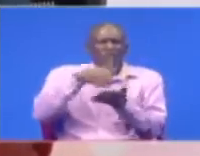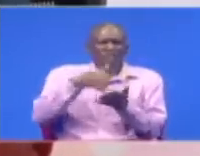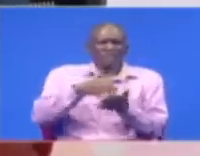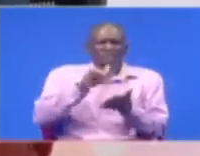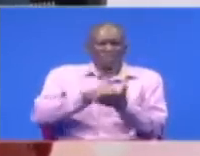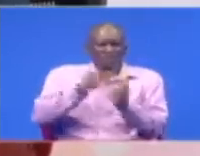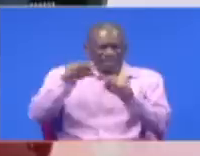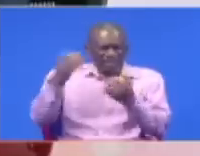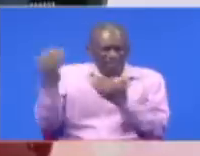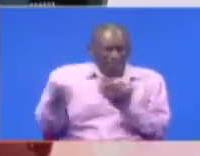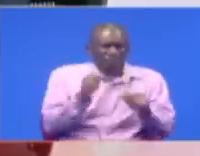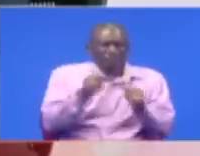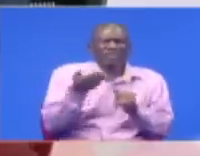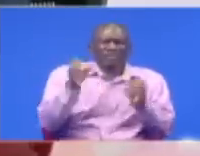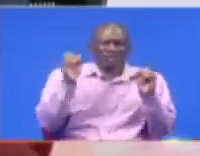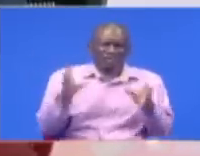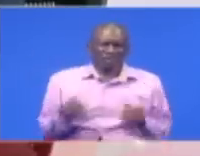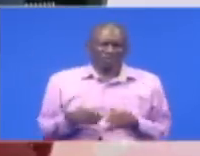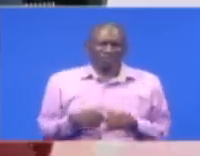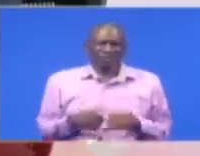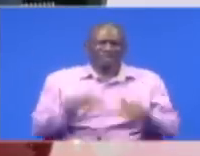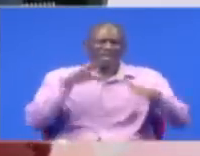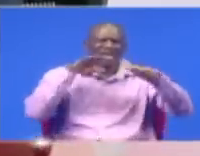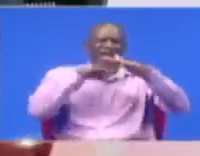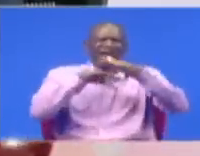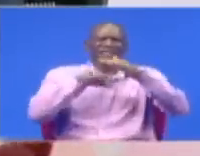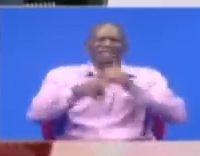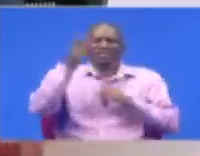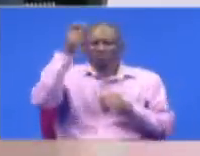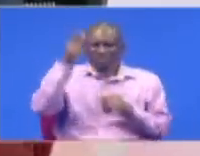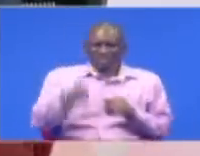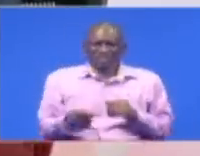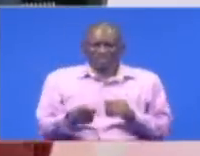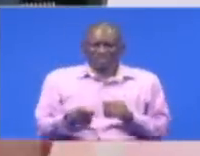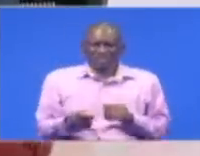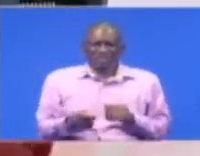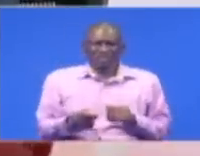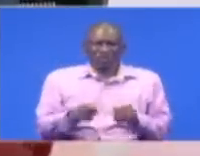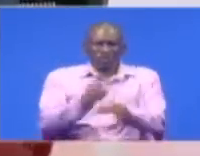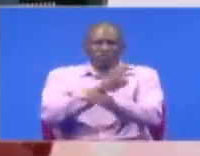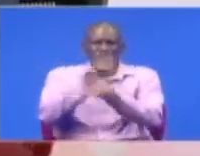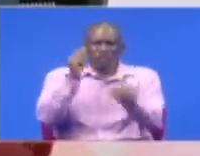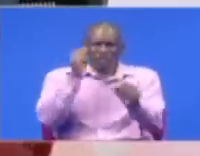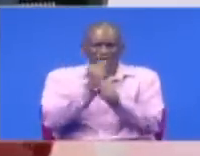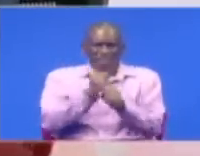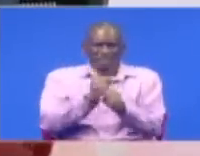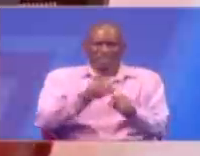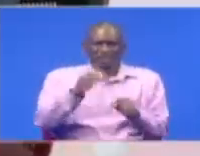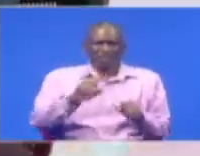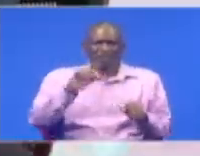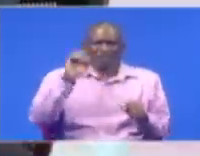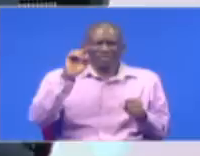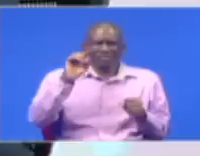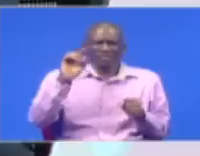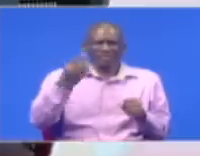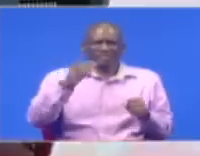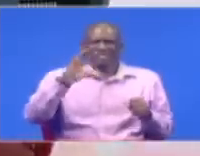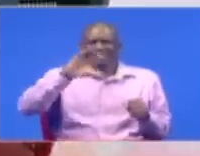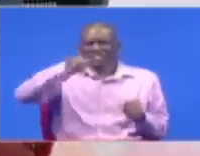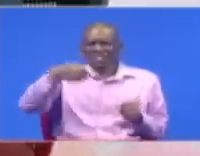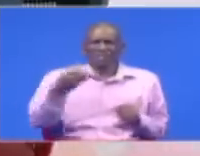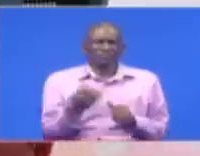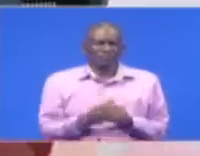to bring which is not there? Access to justice was very well done by the first Chief